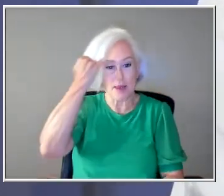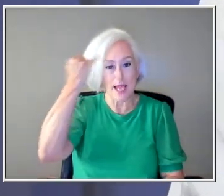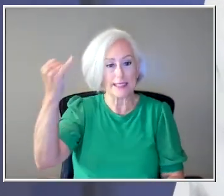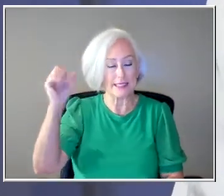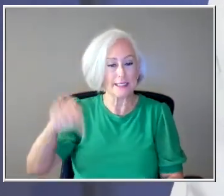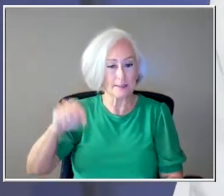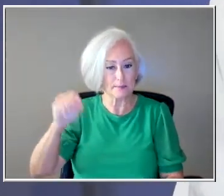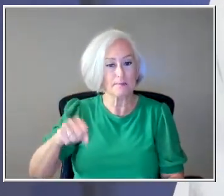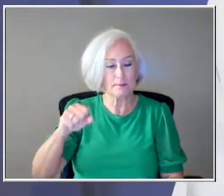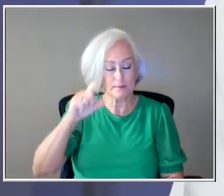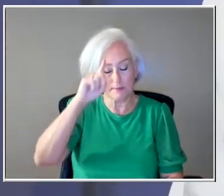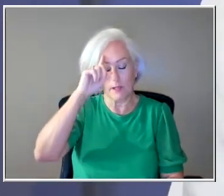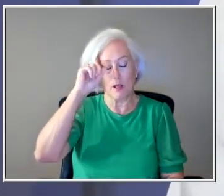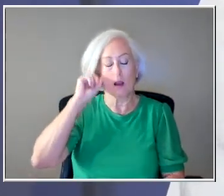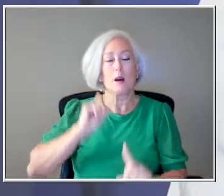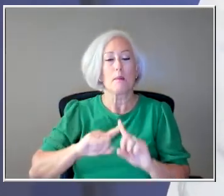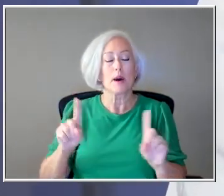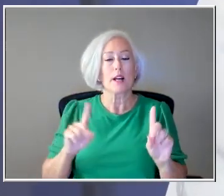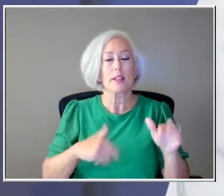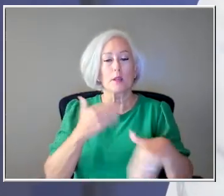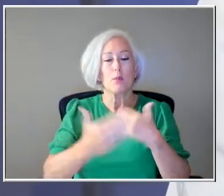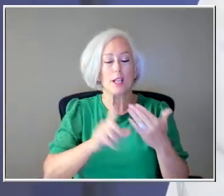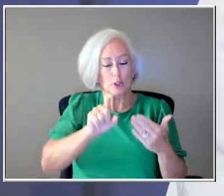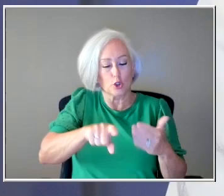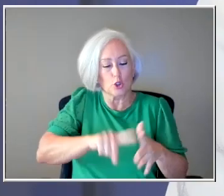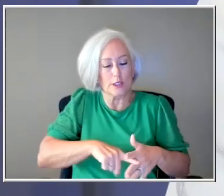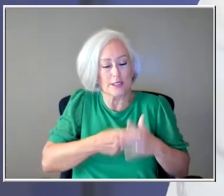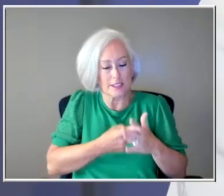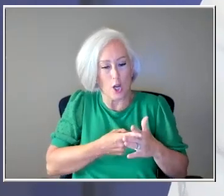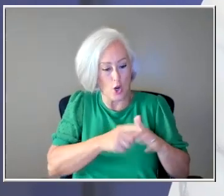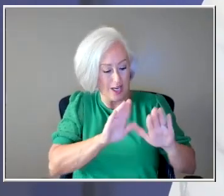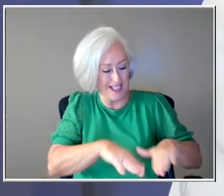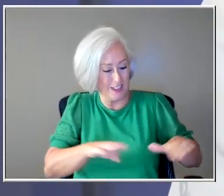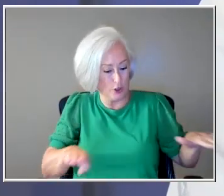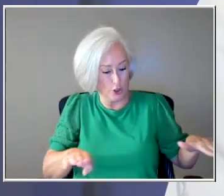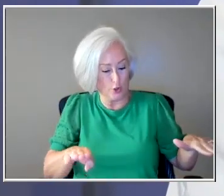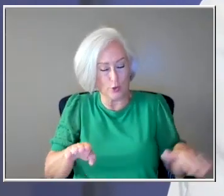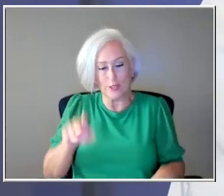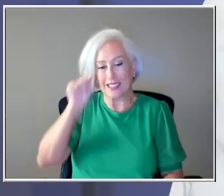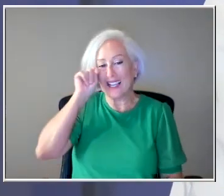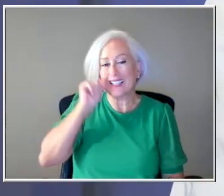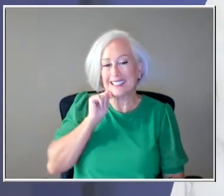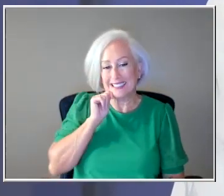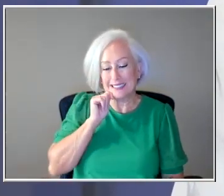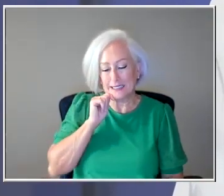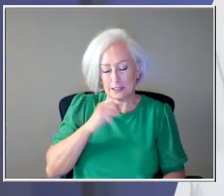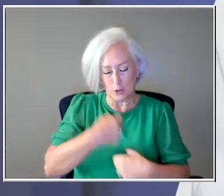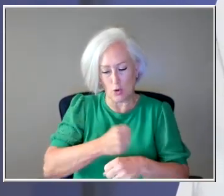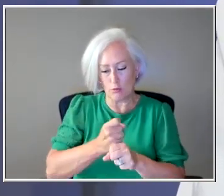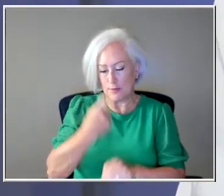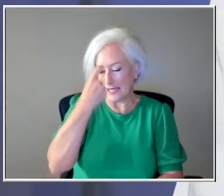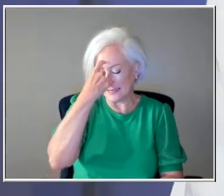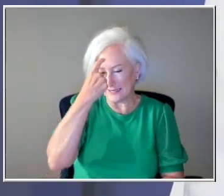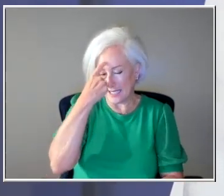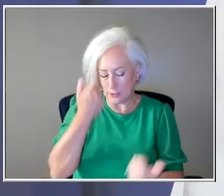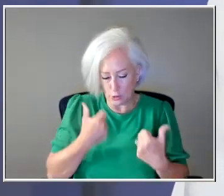process begins in childhood and adolescence, so it makes sense to try to step in and do